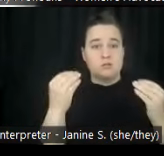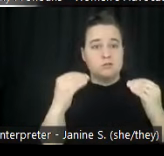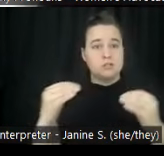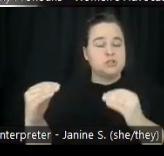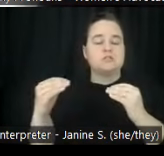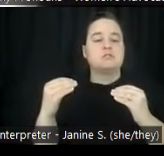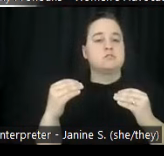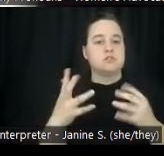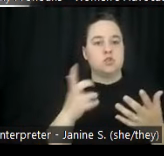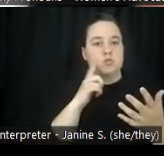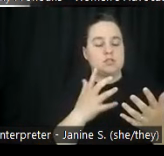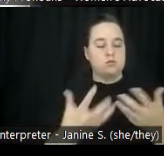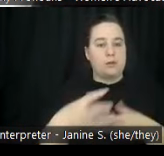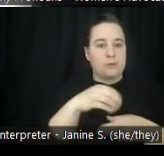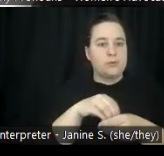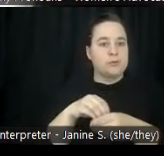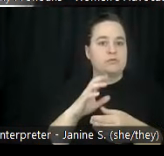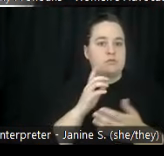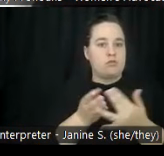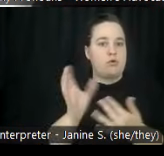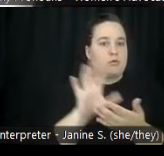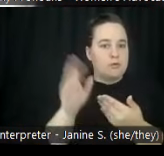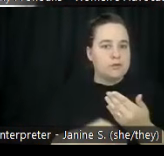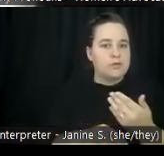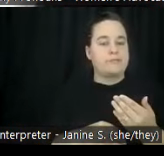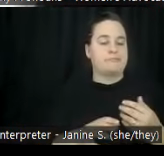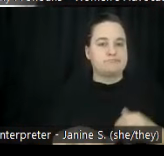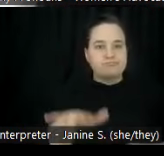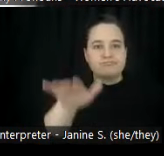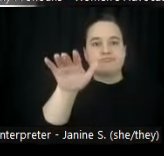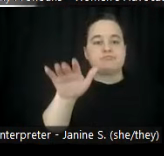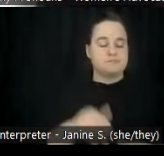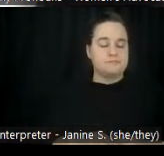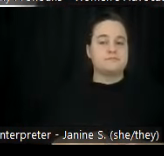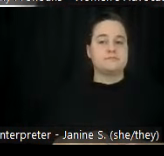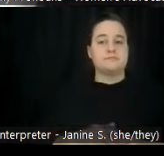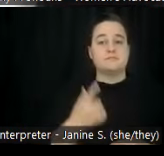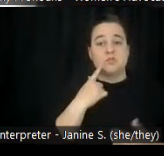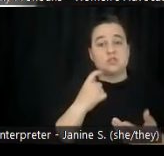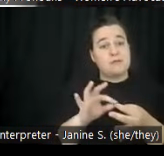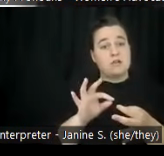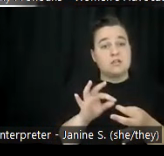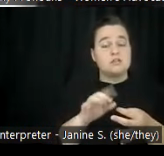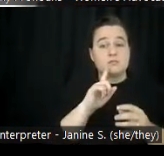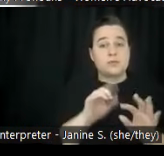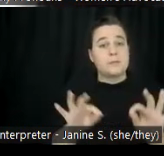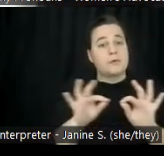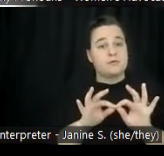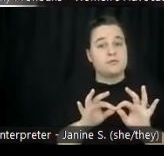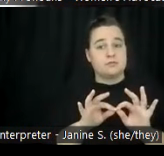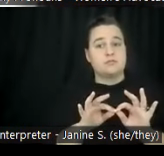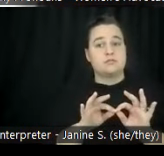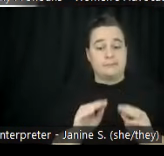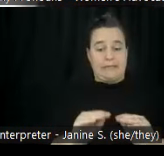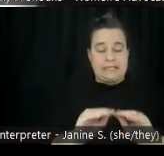to kind of be threaded throughout their experience through a young age. And as we just talked about, it's really important to be